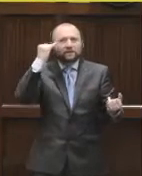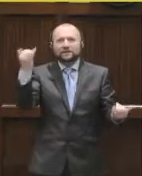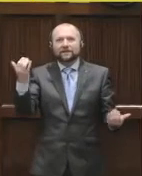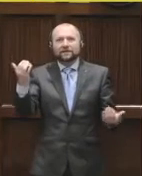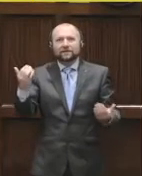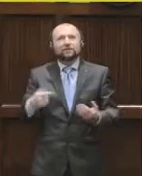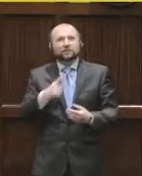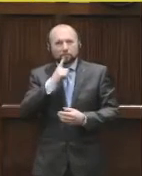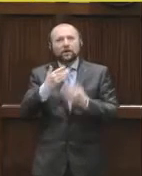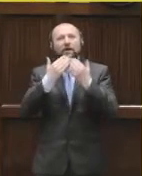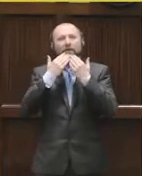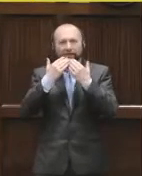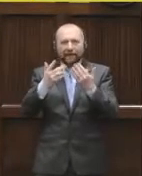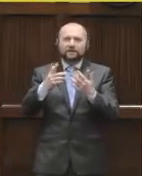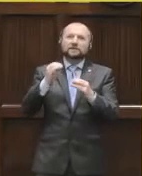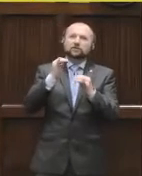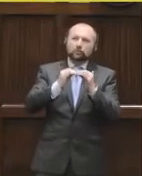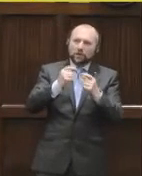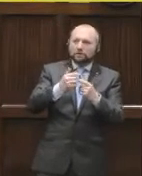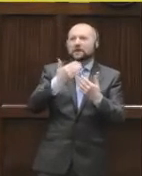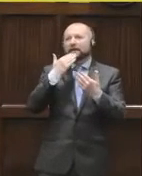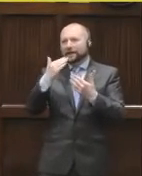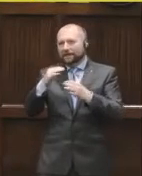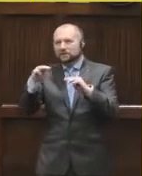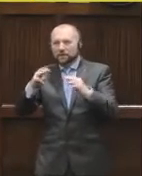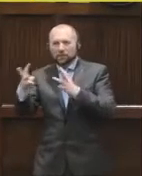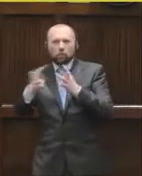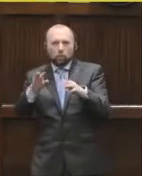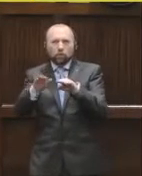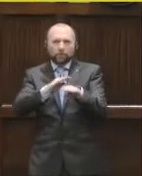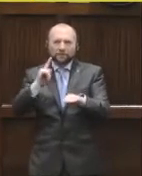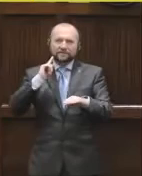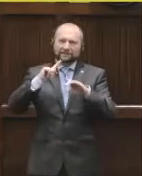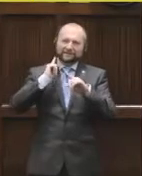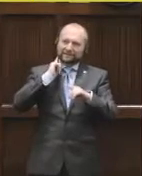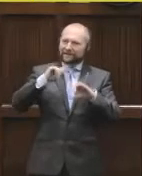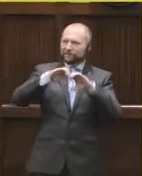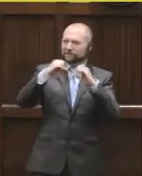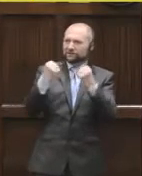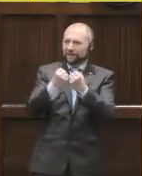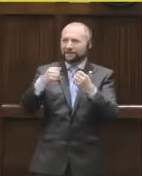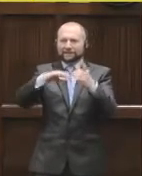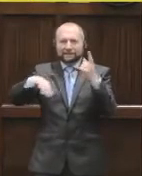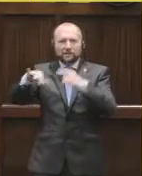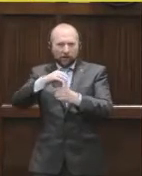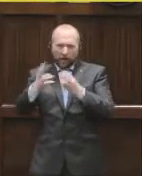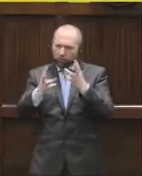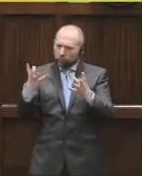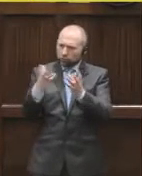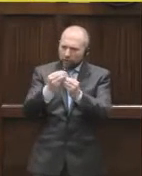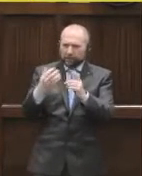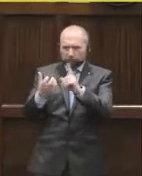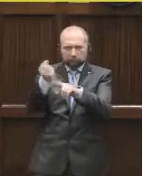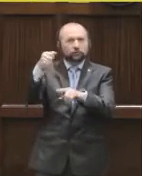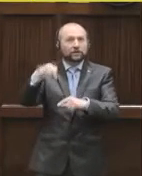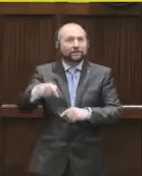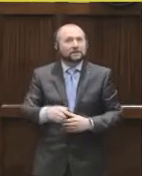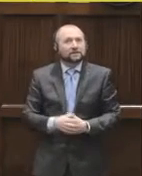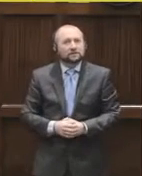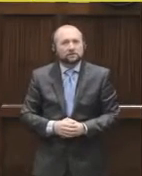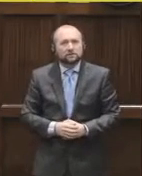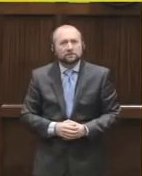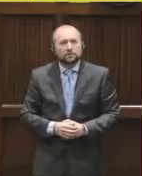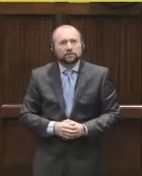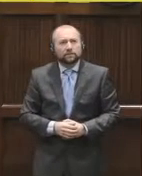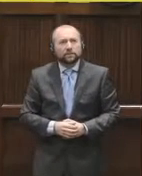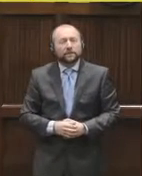all the, as I said, the interpreters and the people who work with the society as well for their engagement. As I said, it's